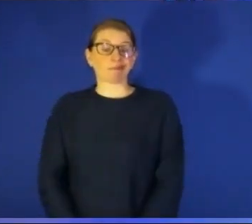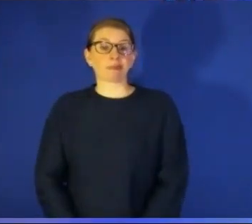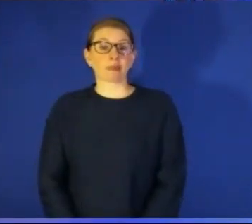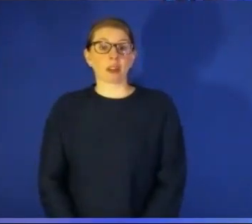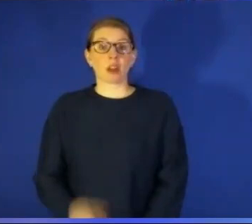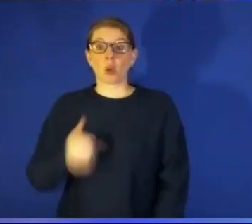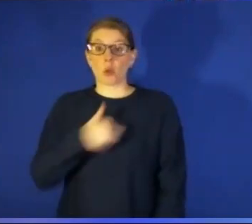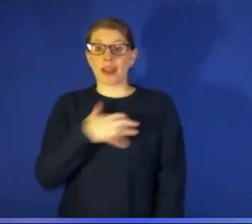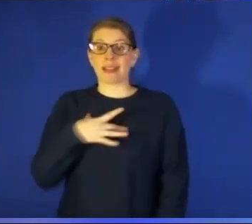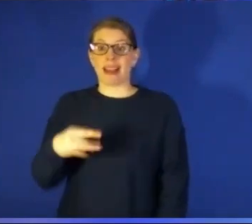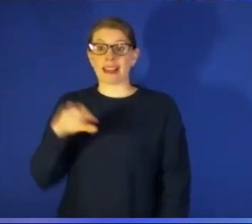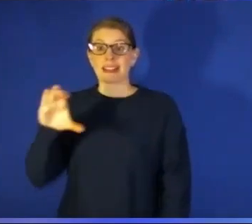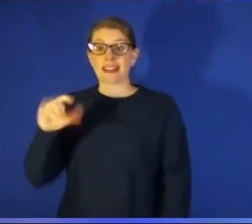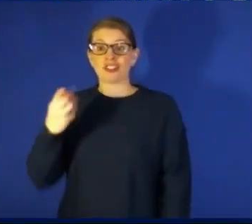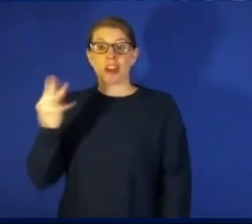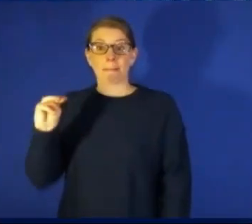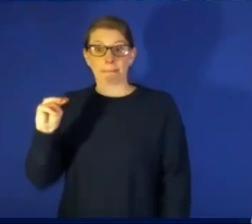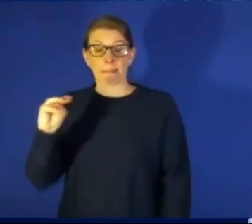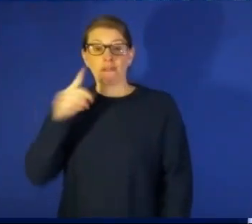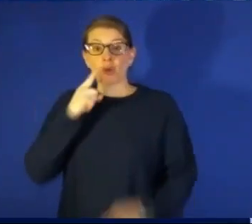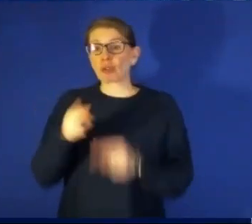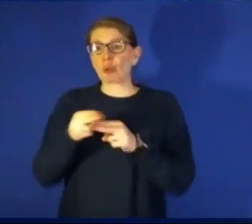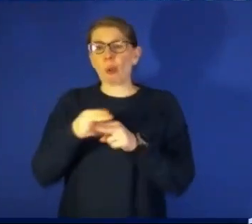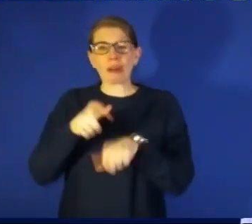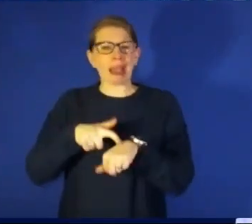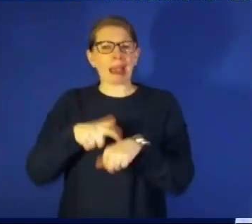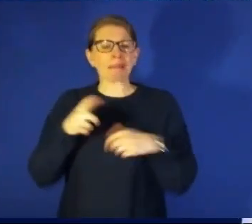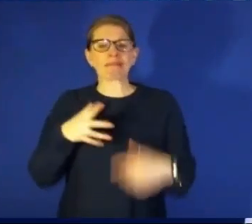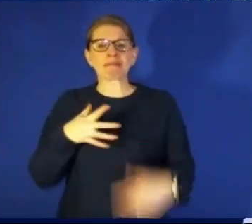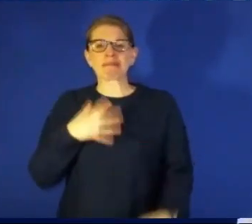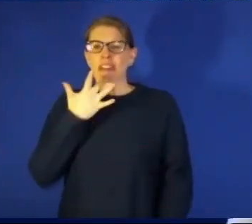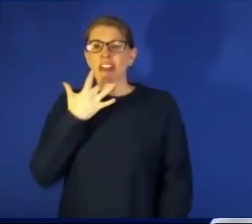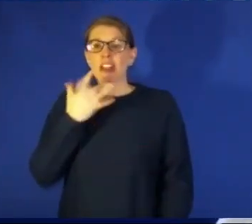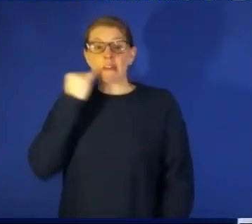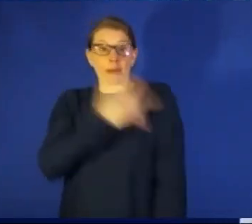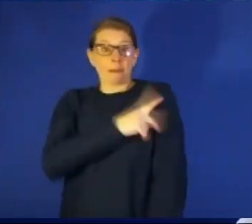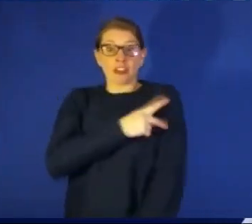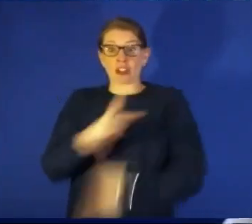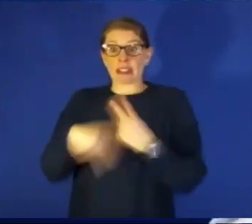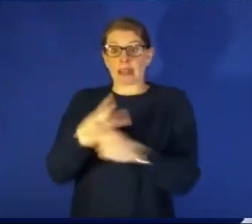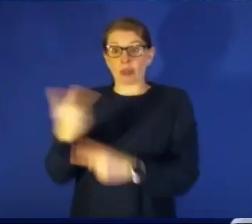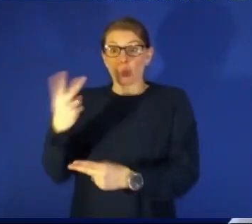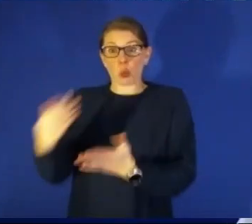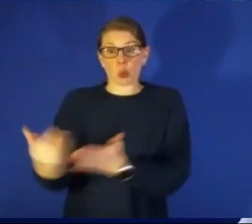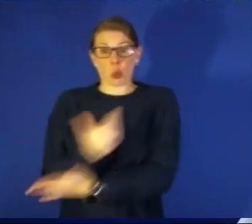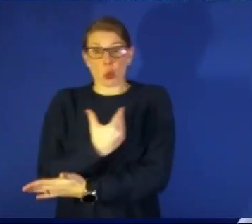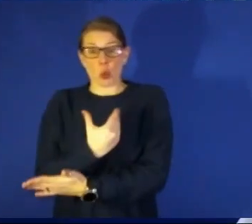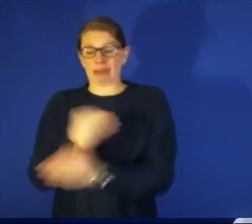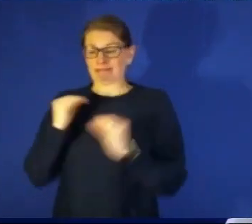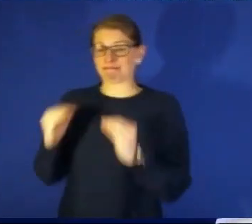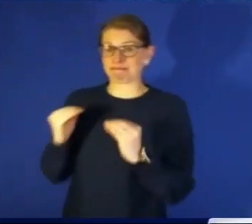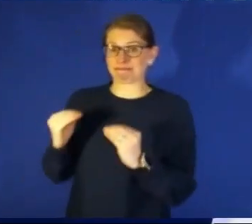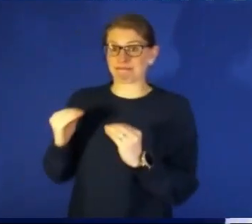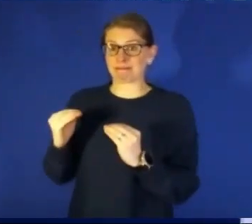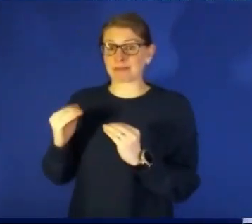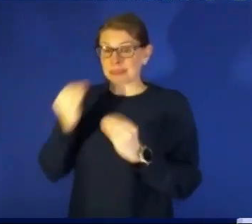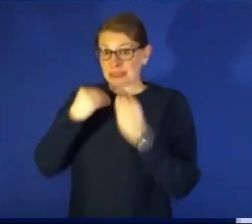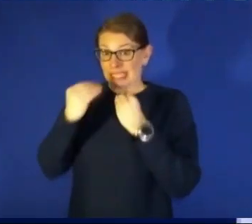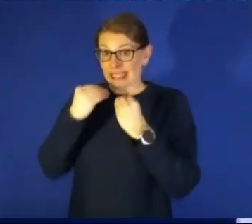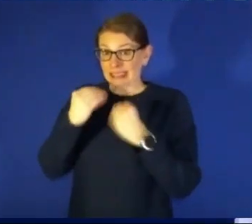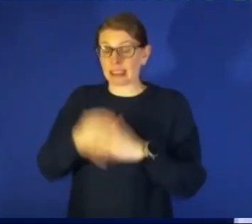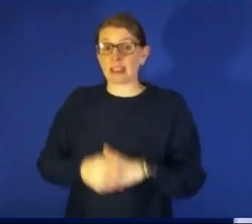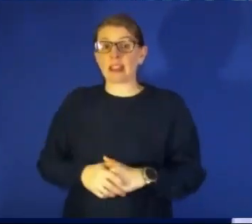using the CGMs even for a short period of time. So when you get a patient, a type 2 who's new and you're teaching them about the diet, if you